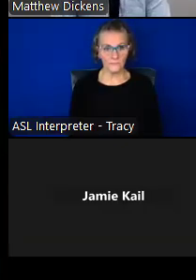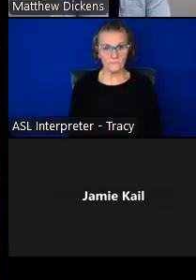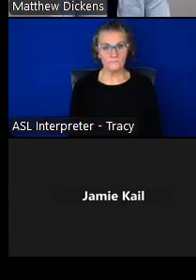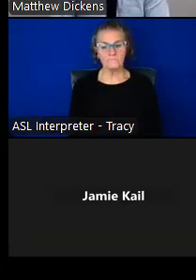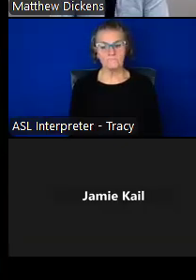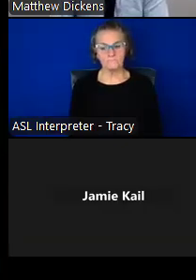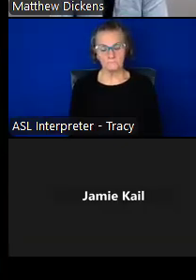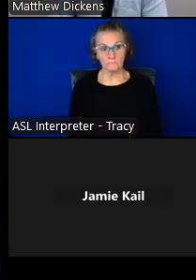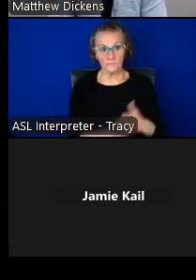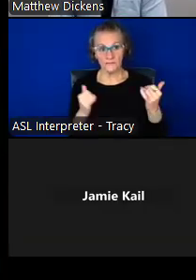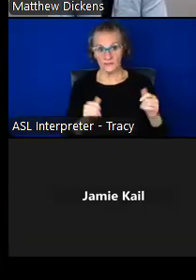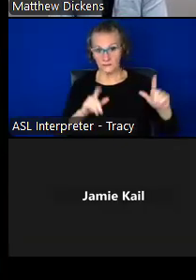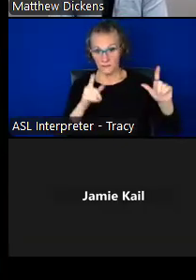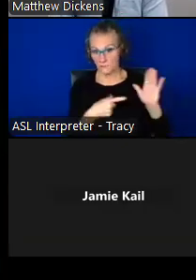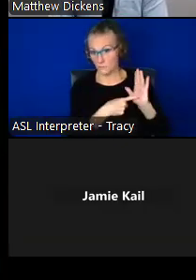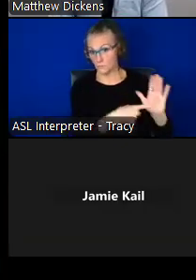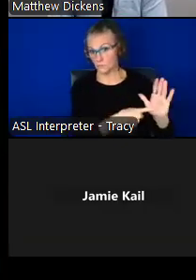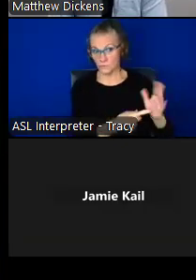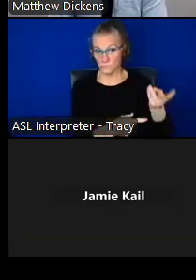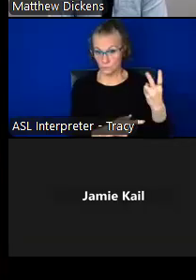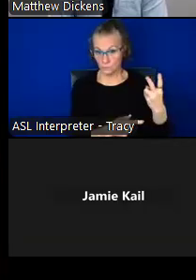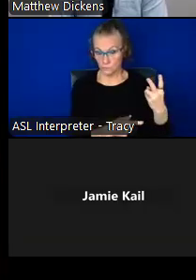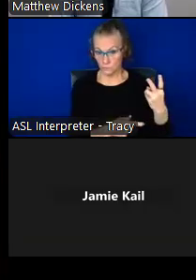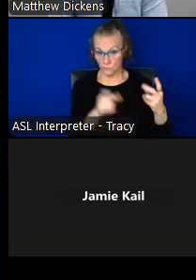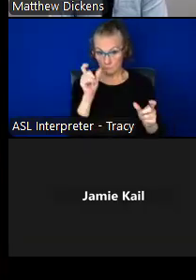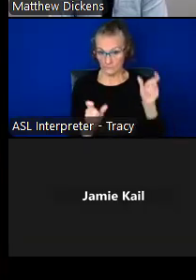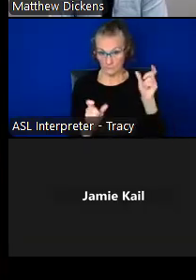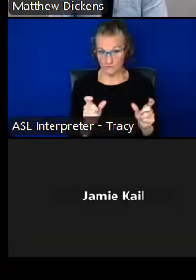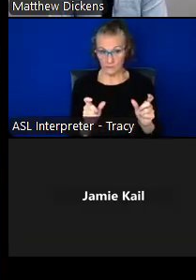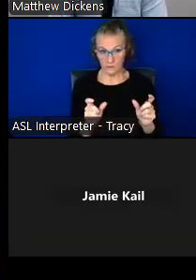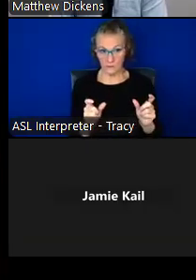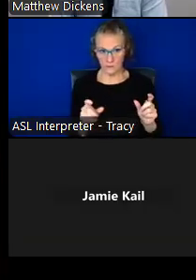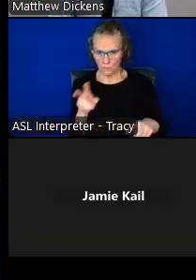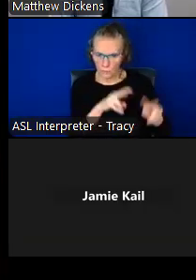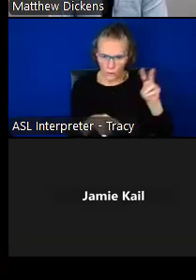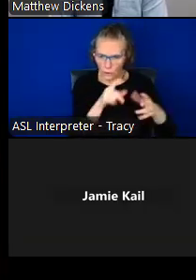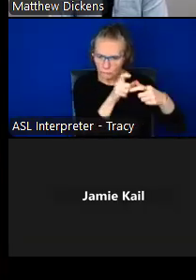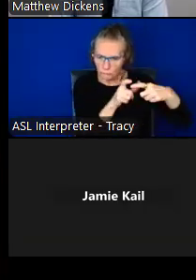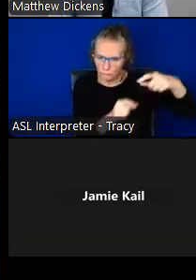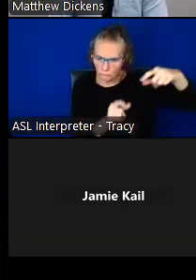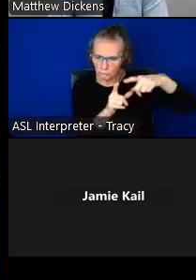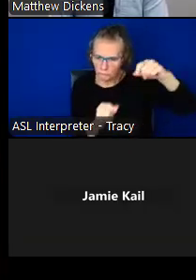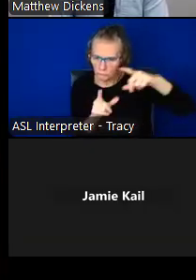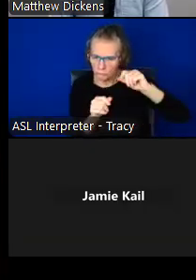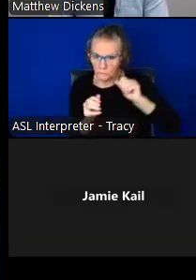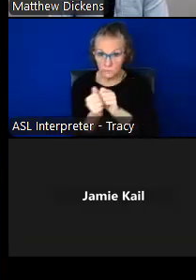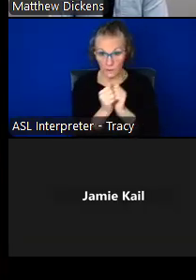So this slide displays two individuals going through the receipts together.